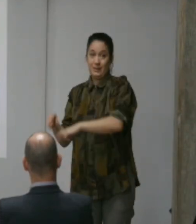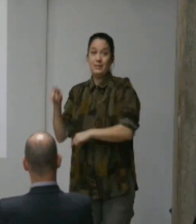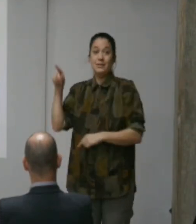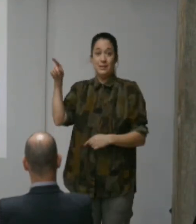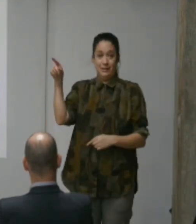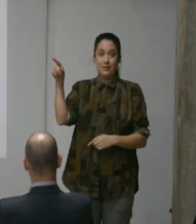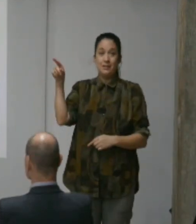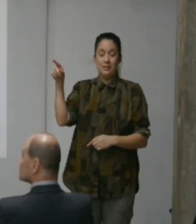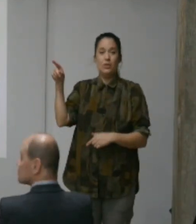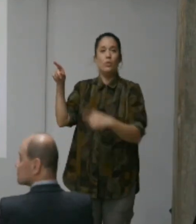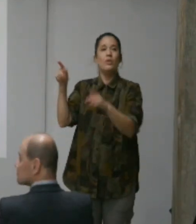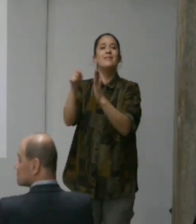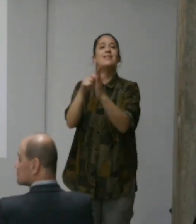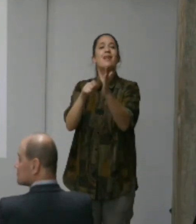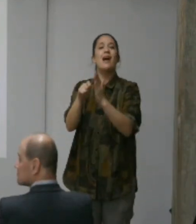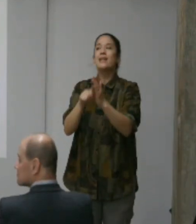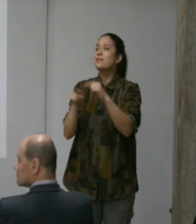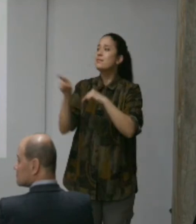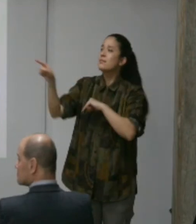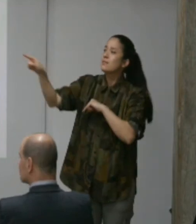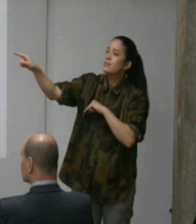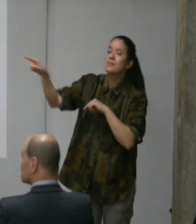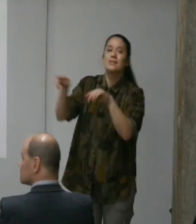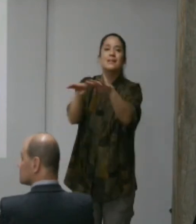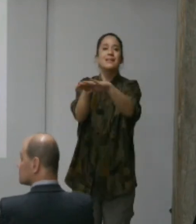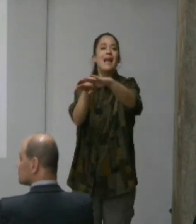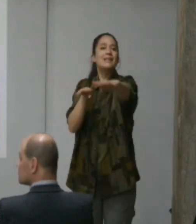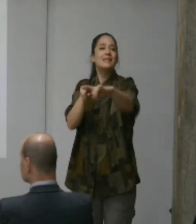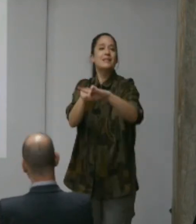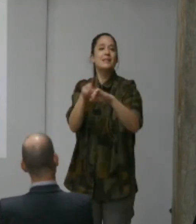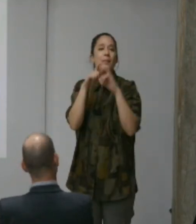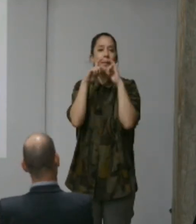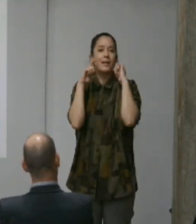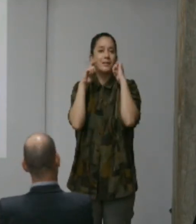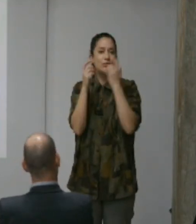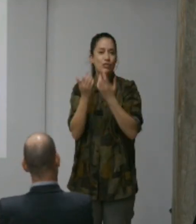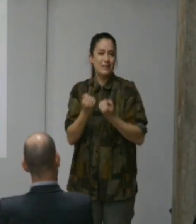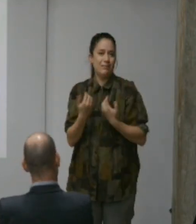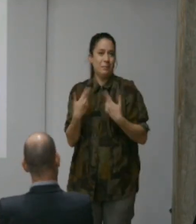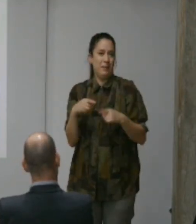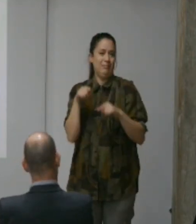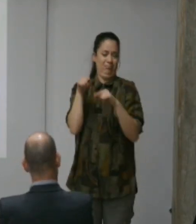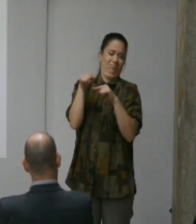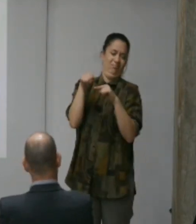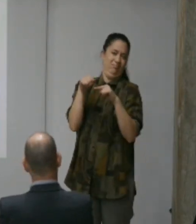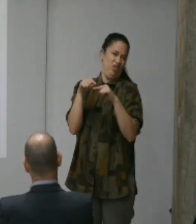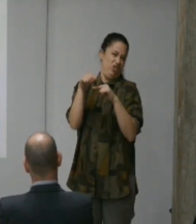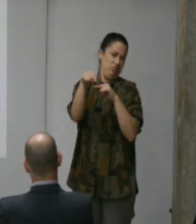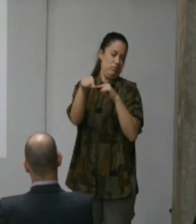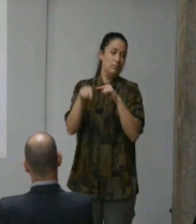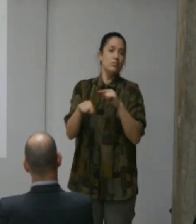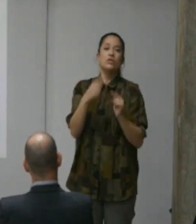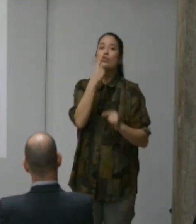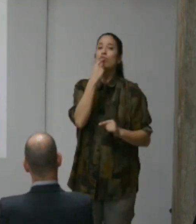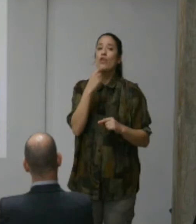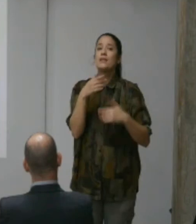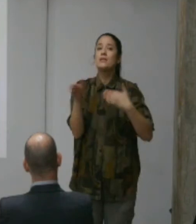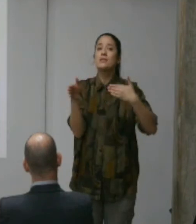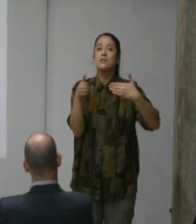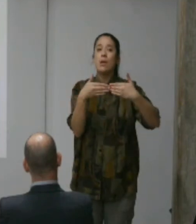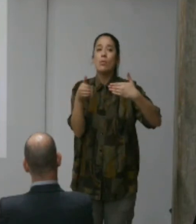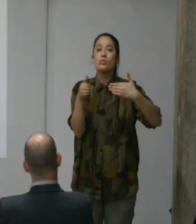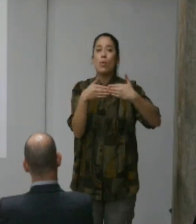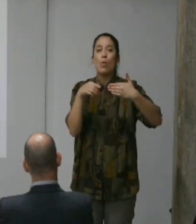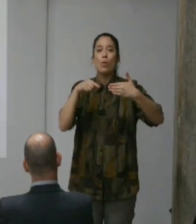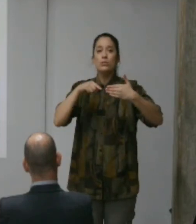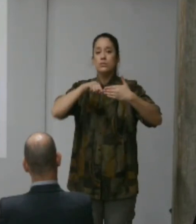which is on the left of the sign-in desk where you received your masks. You go through the red double doors and the toilet is on